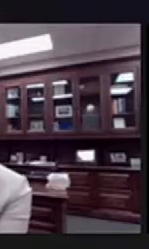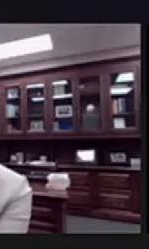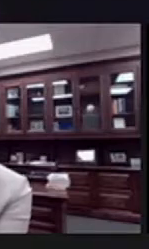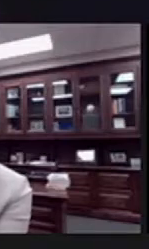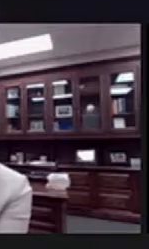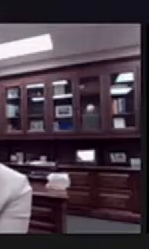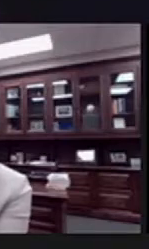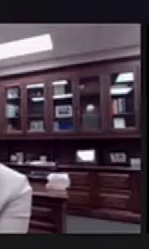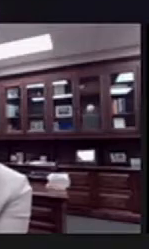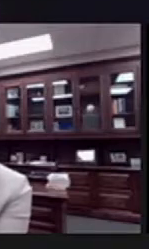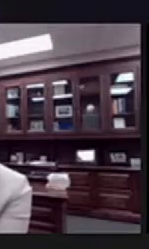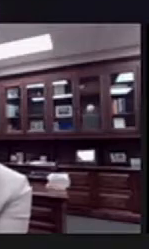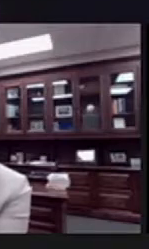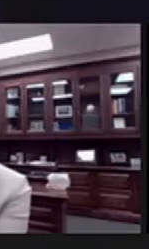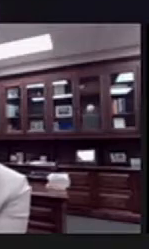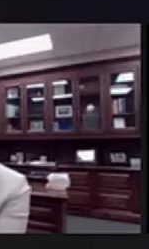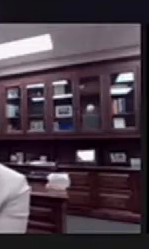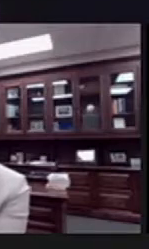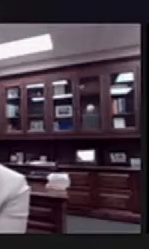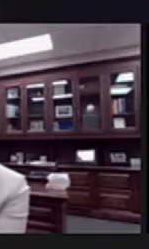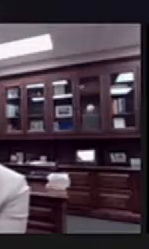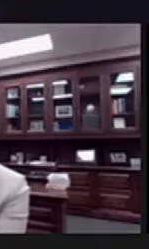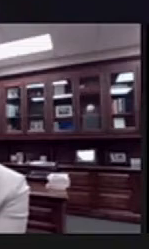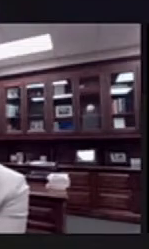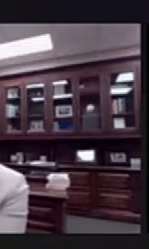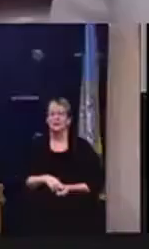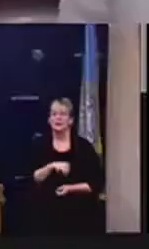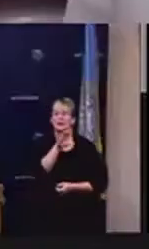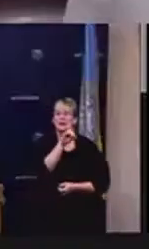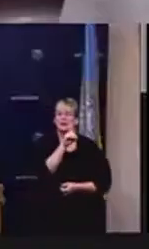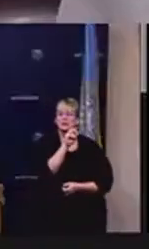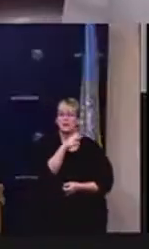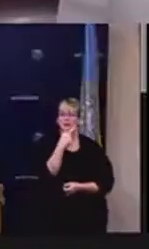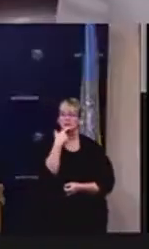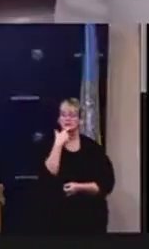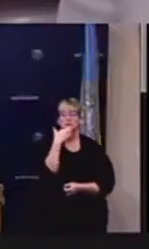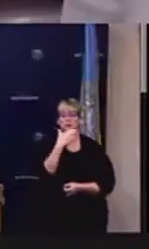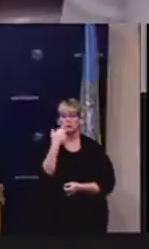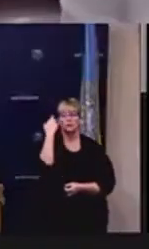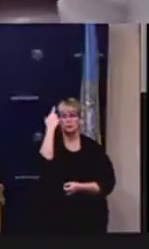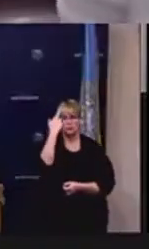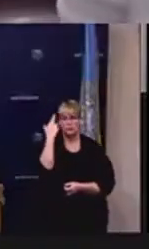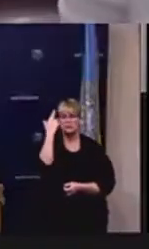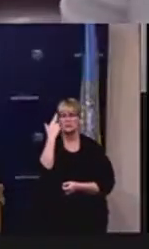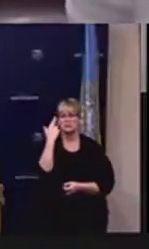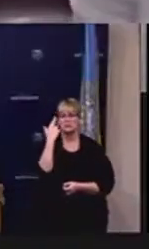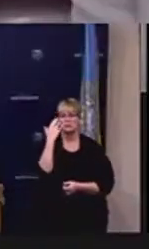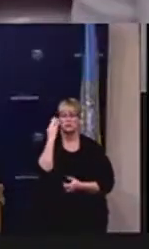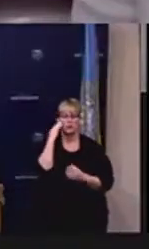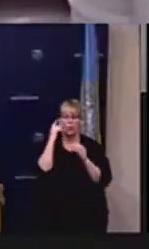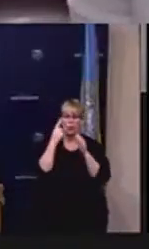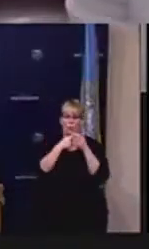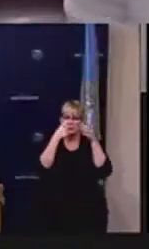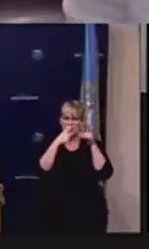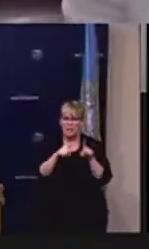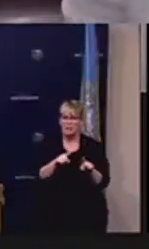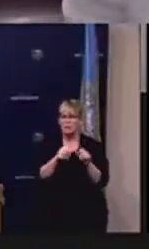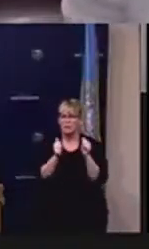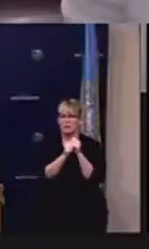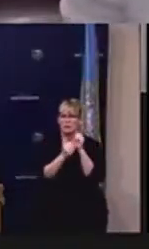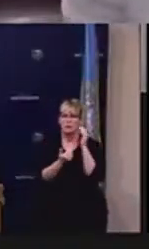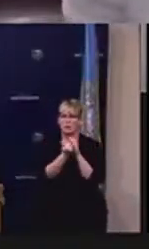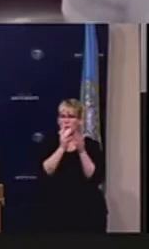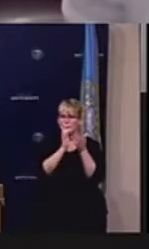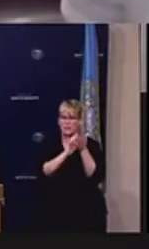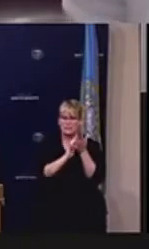heard? Yeah, and it's a good reason to always keep up with the literature and make sure that the question